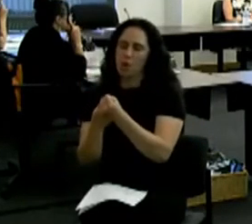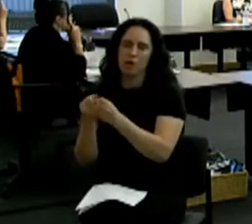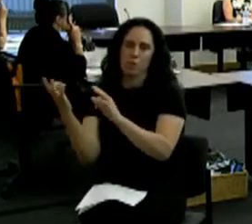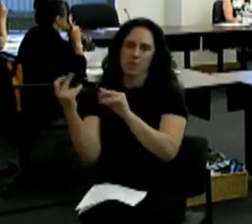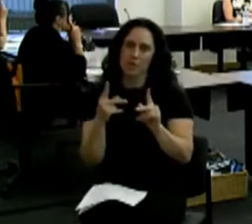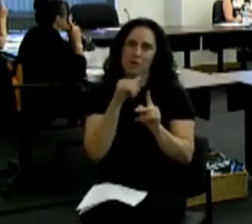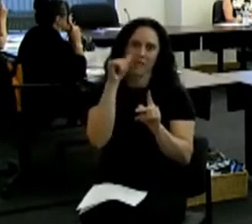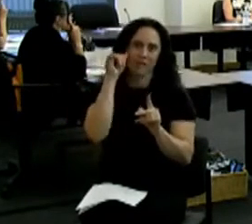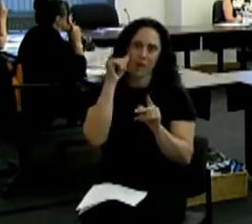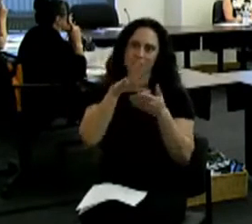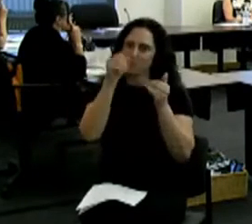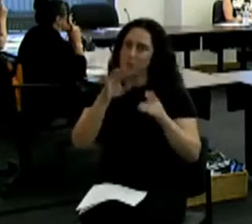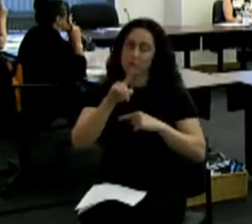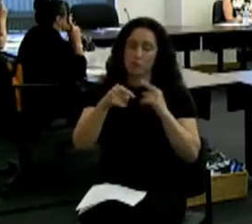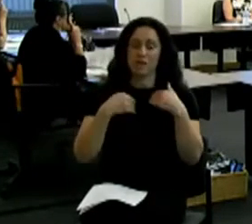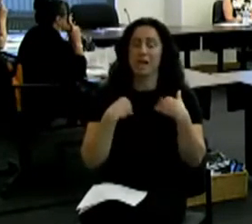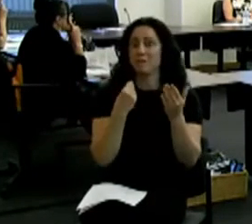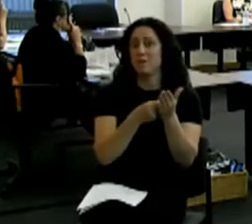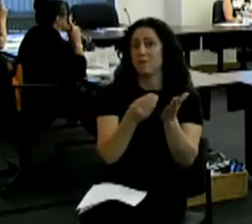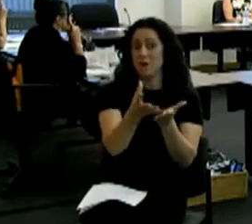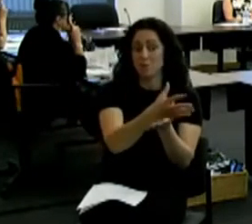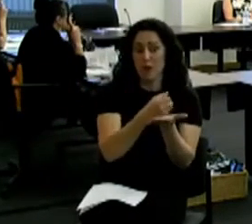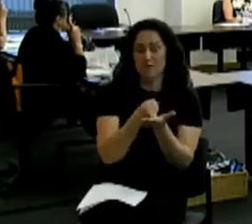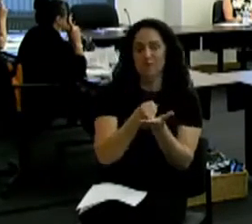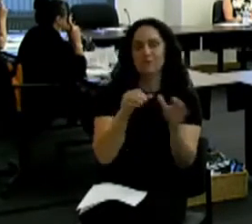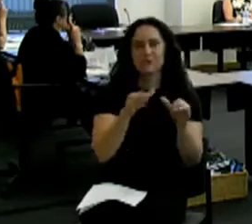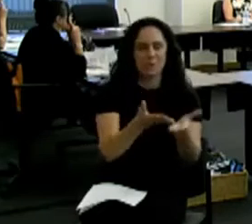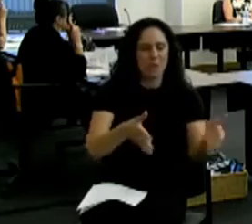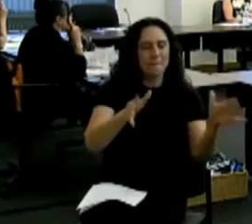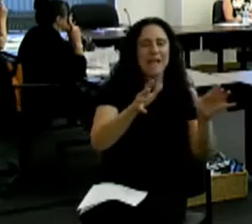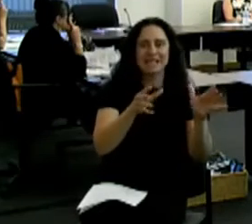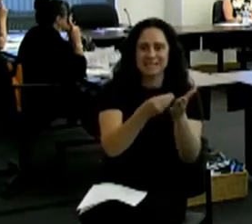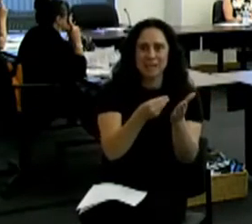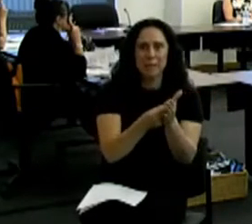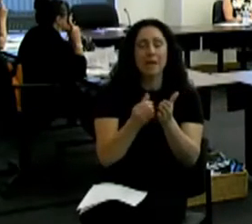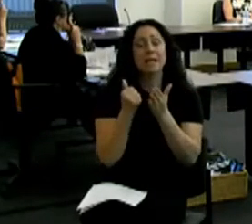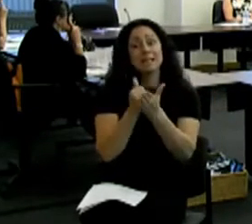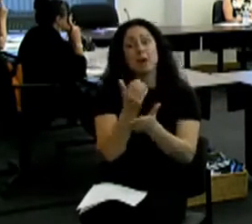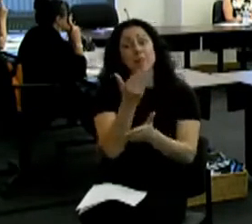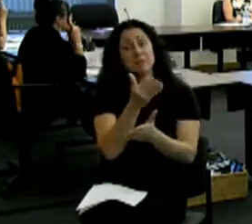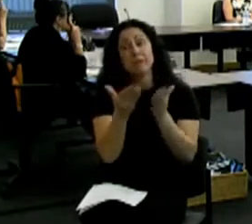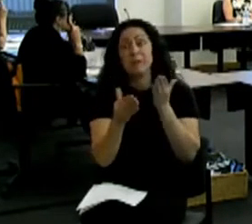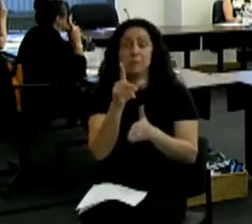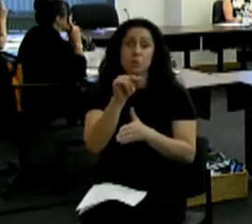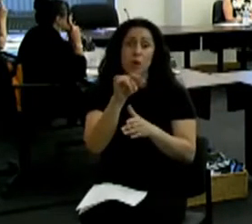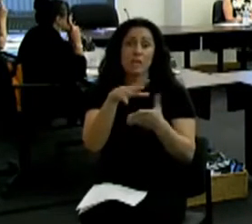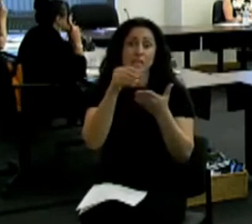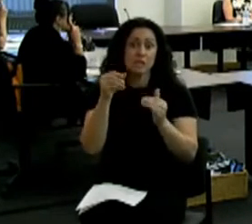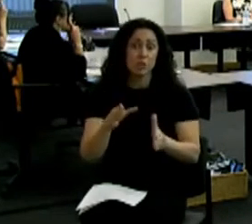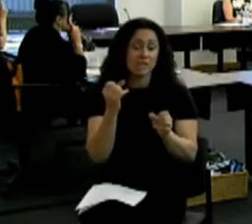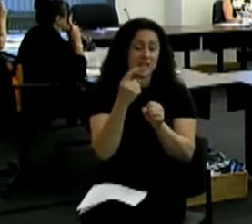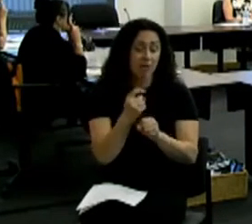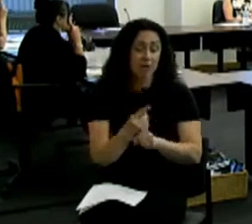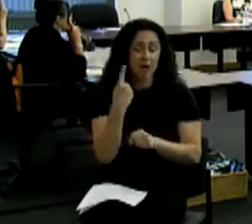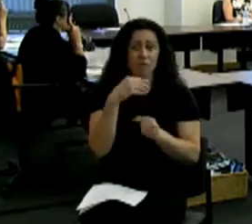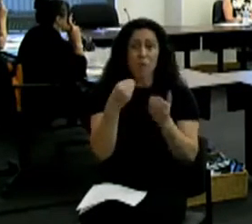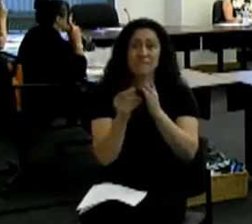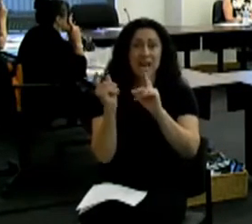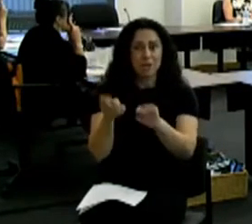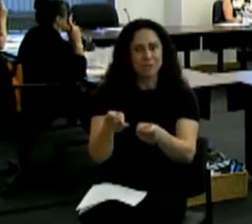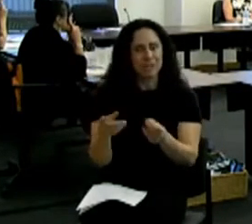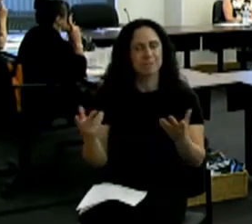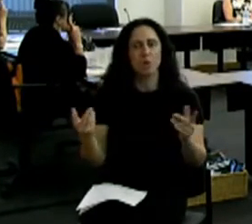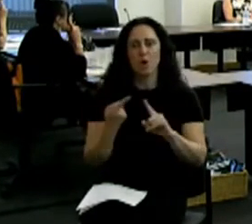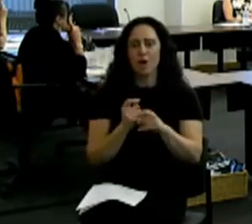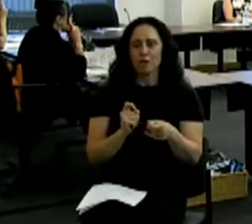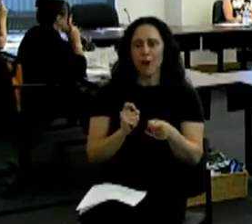our fundraisers and stuff, we do the baskets, the money for it. It has helped 15 to 20 students a year, her scholarship. So from